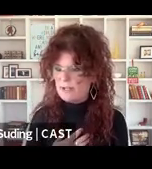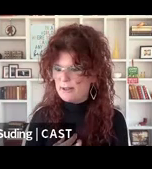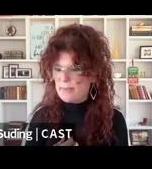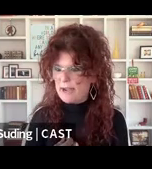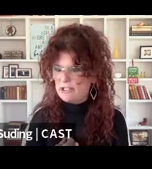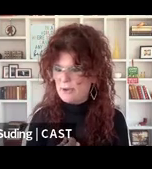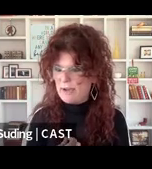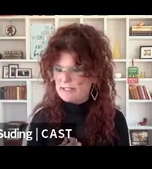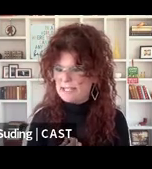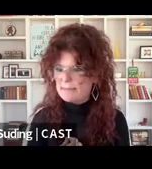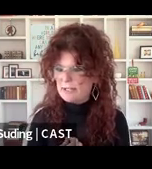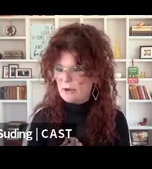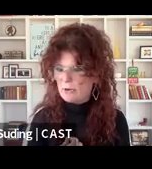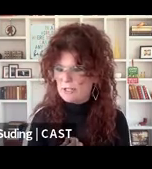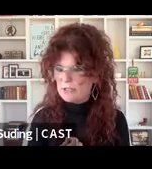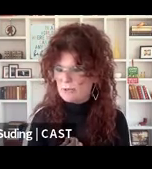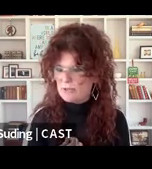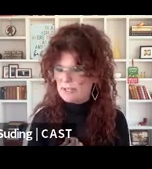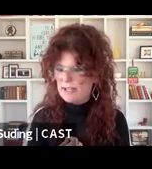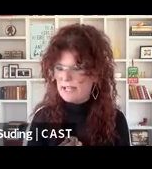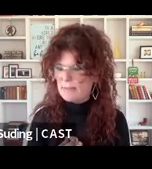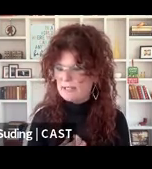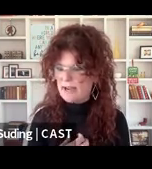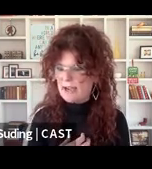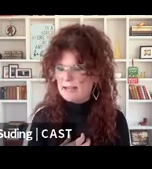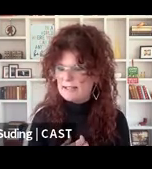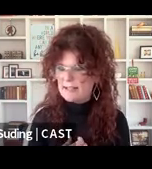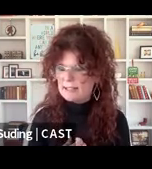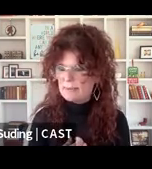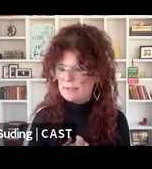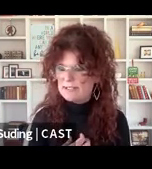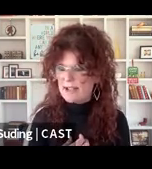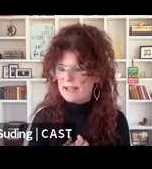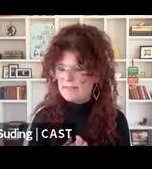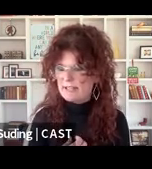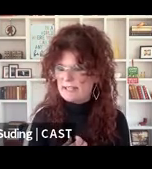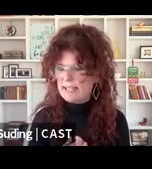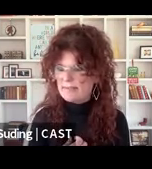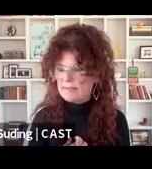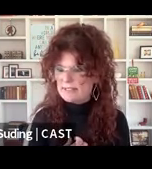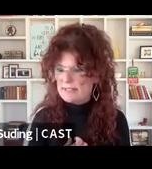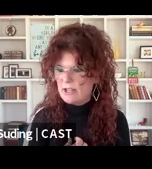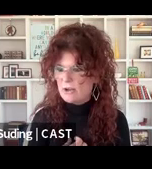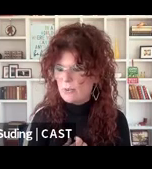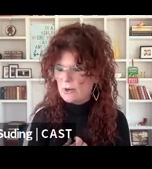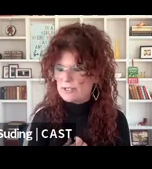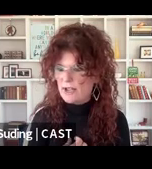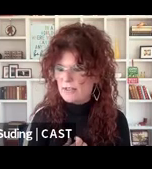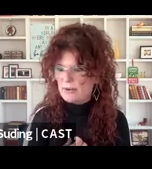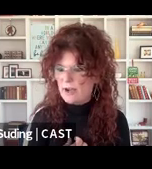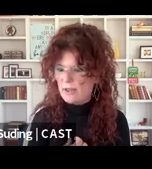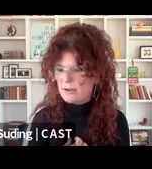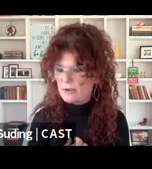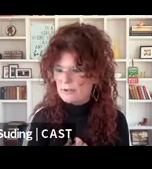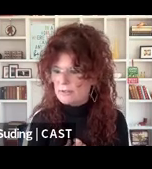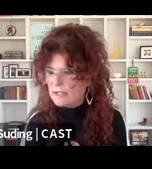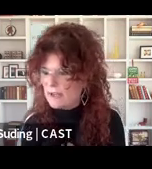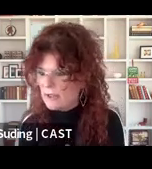created with UDL in mind? Do you have a template or resource that would guide accessible design of a Canvas course,